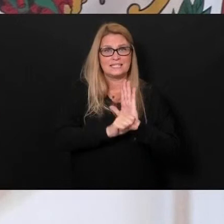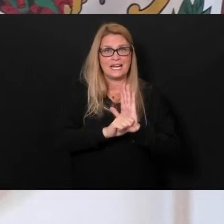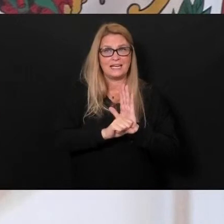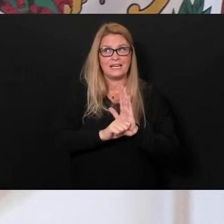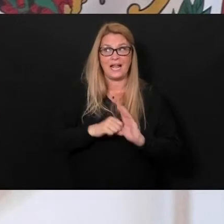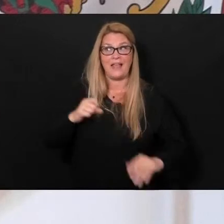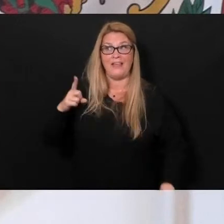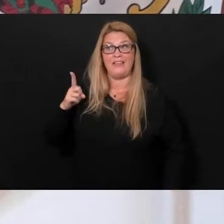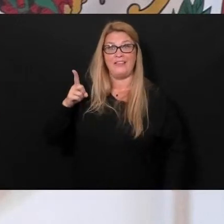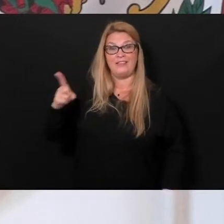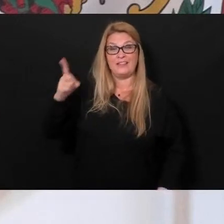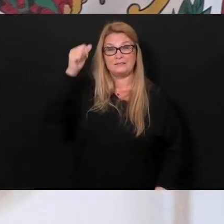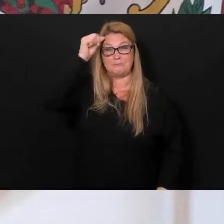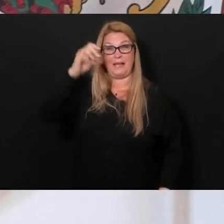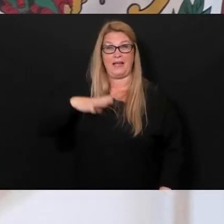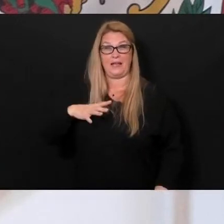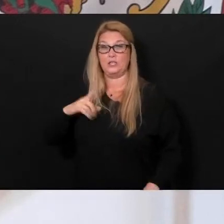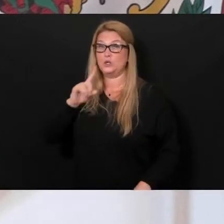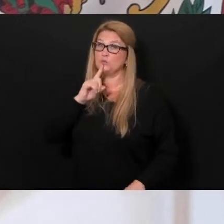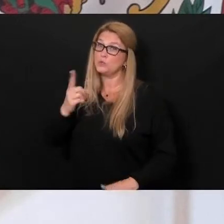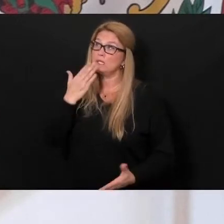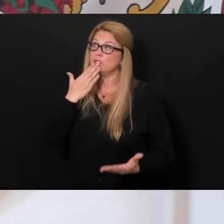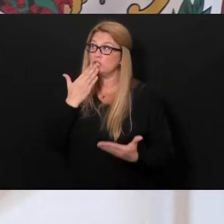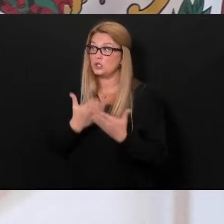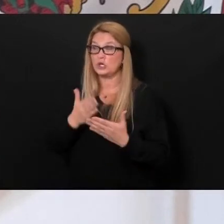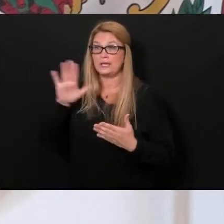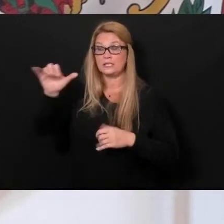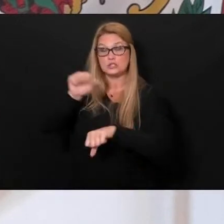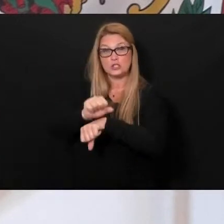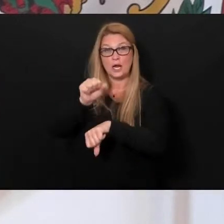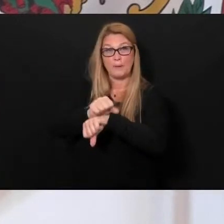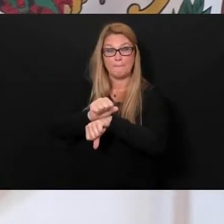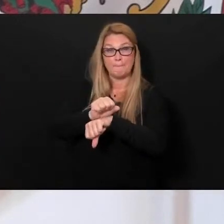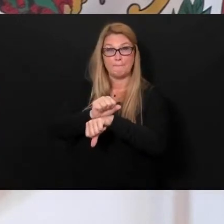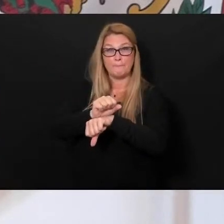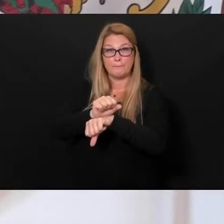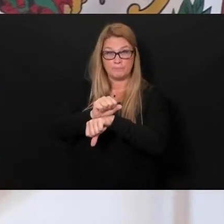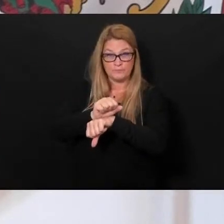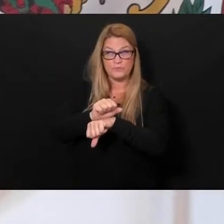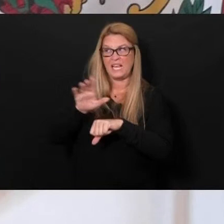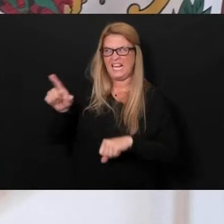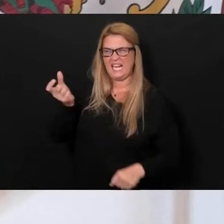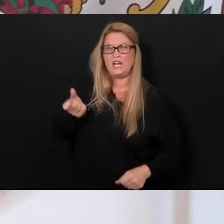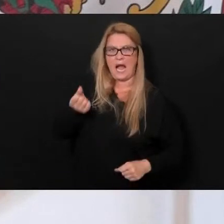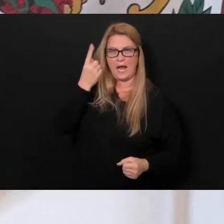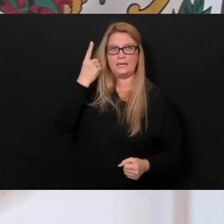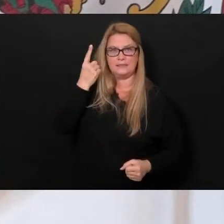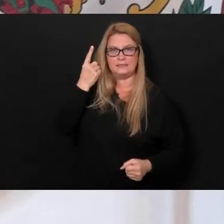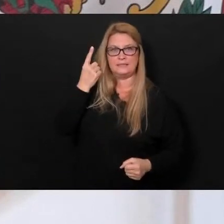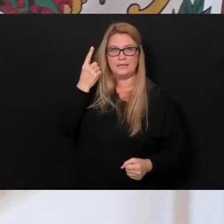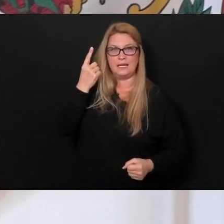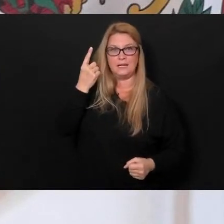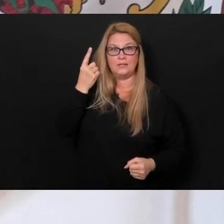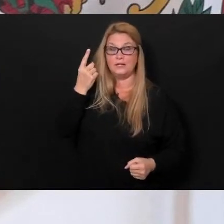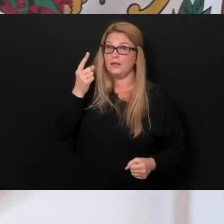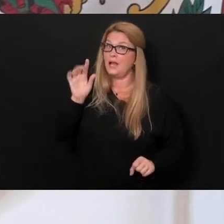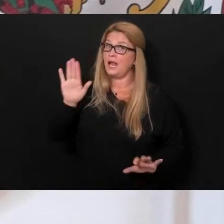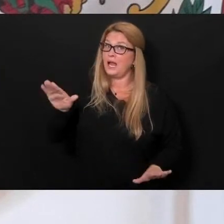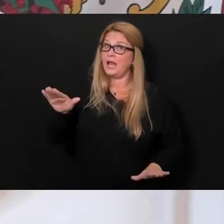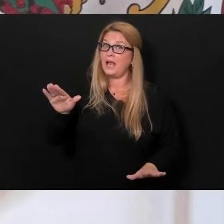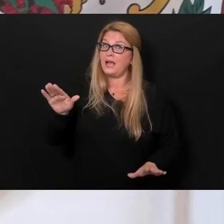is absolutely good at what he does, and he absolutely, got it. And I said, and